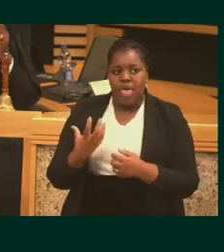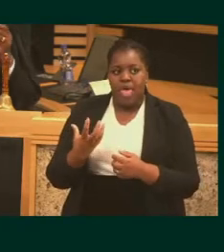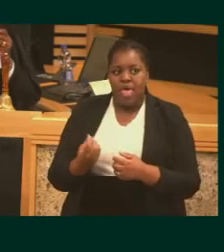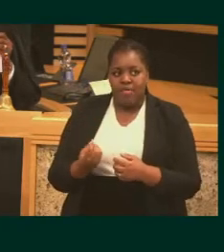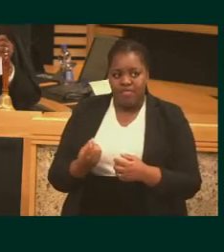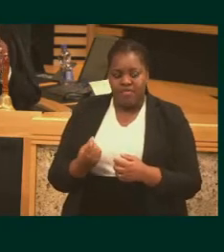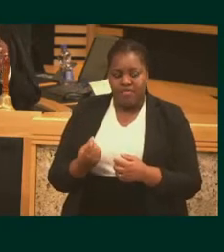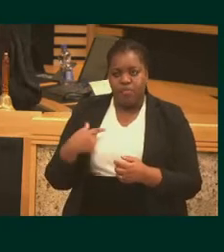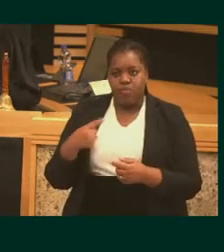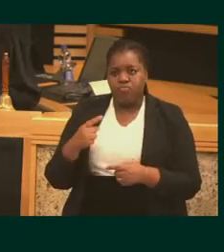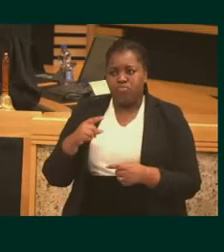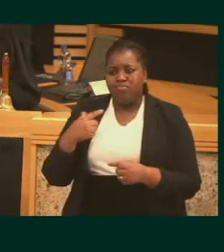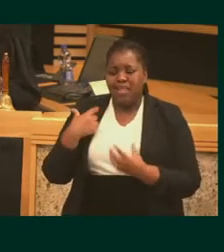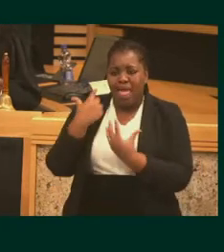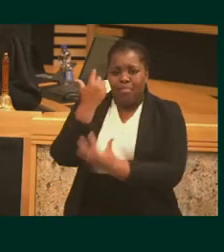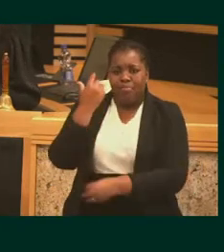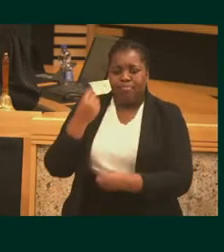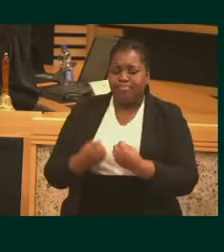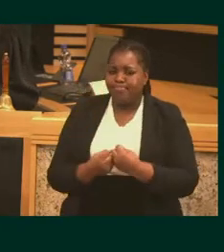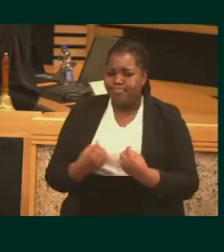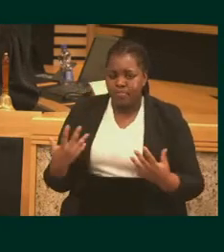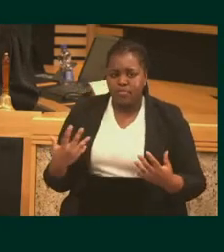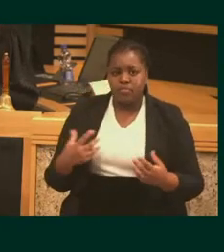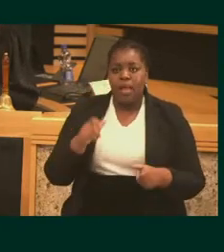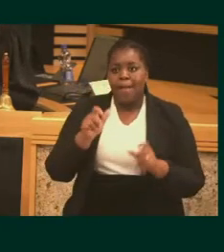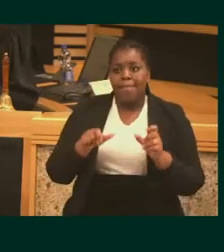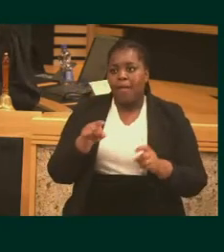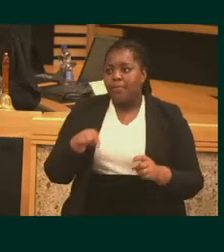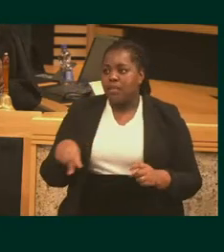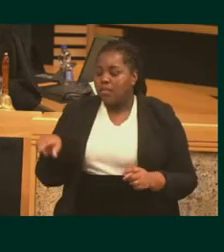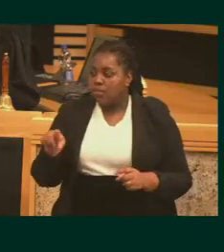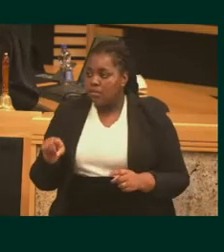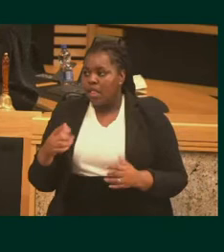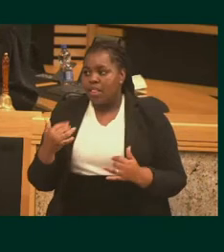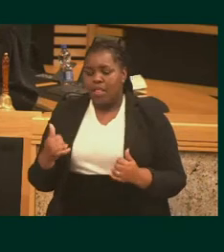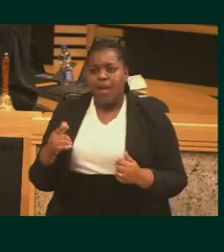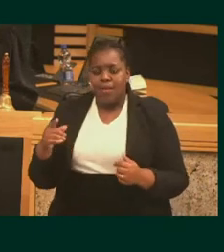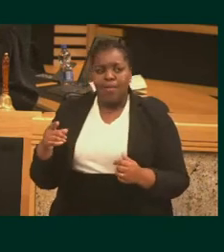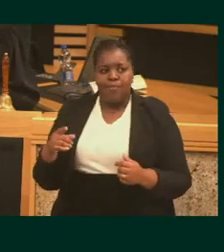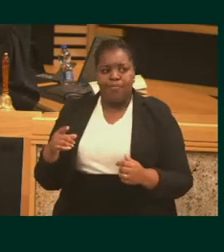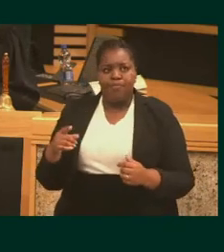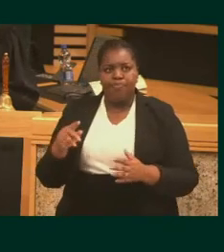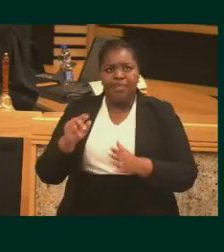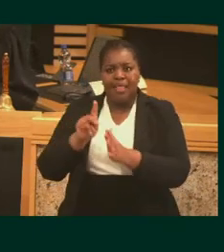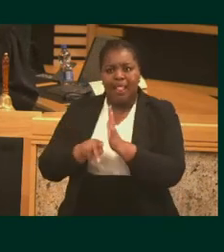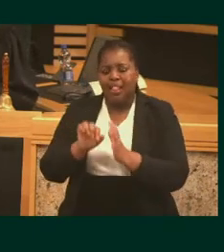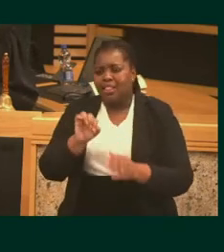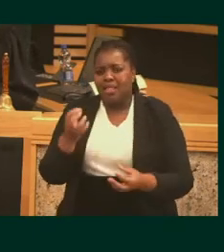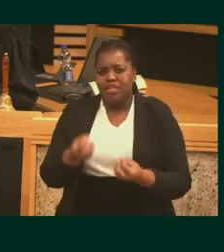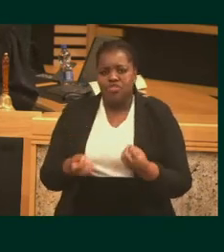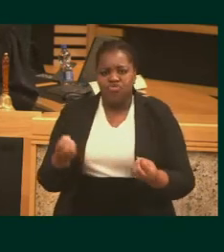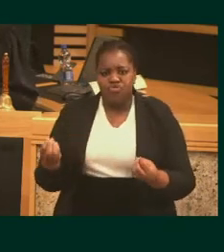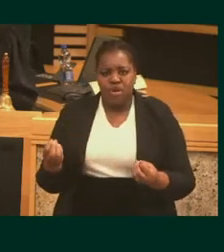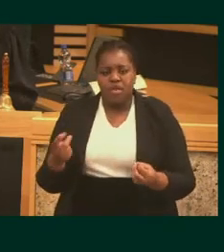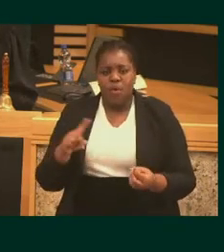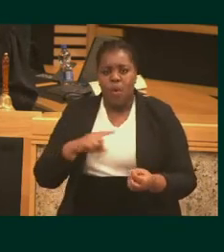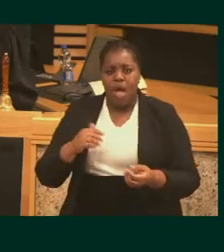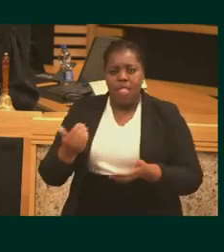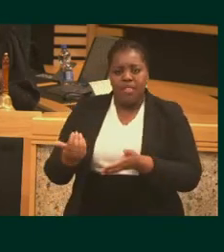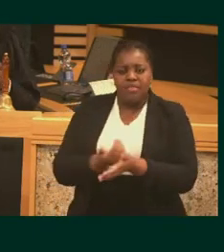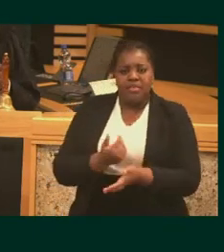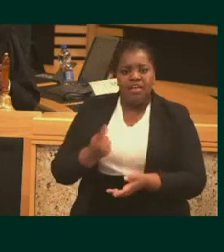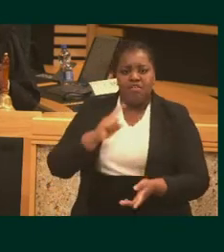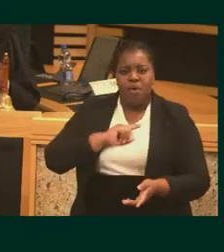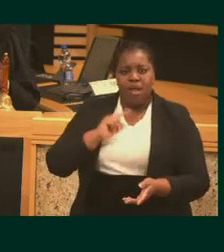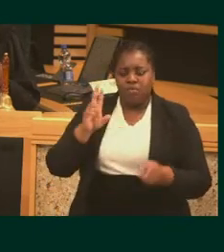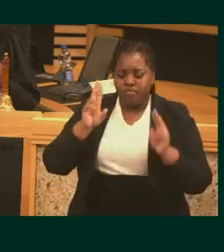such desperate poverty and despair that people are allegedly taking the lives of their children to save them from starving to